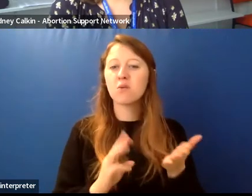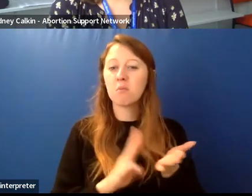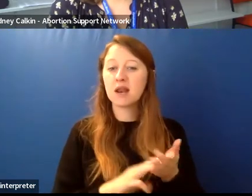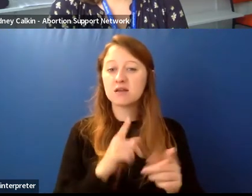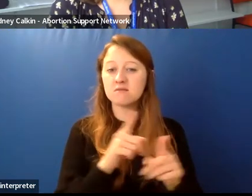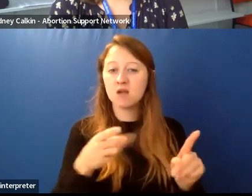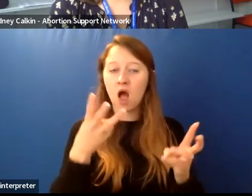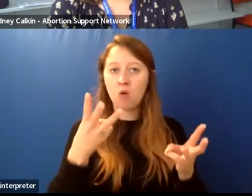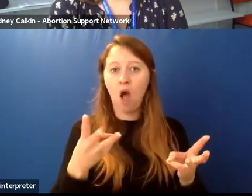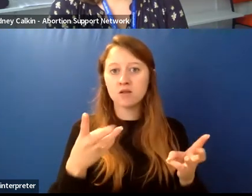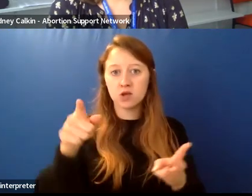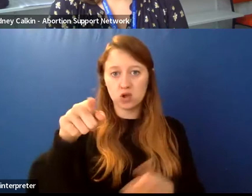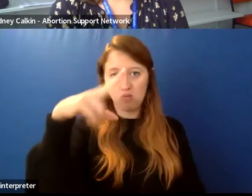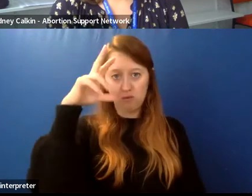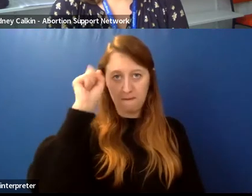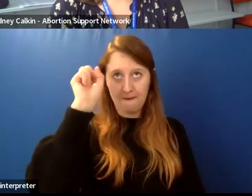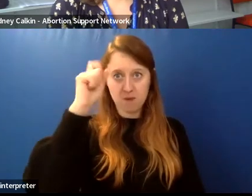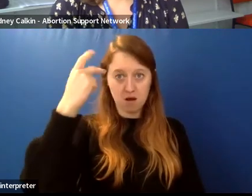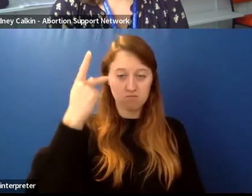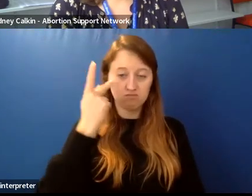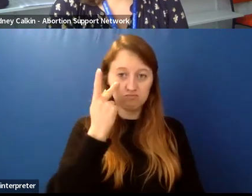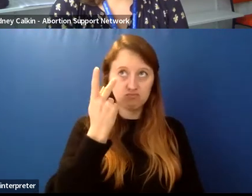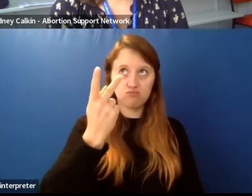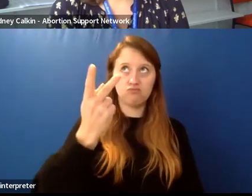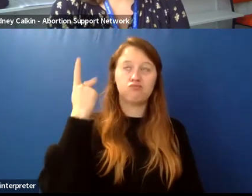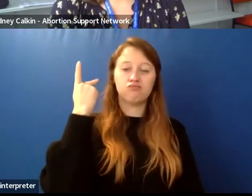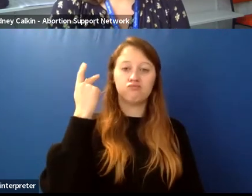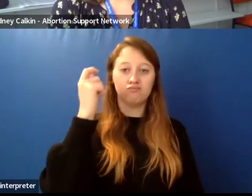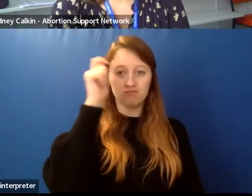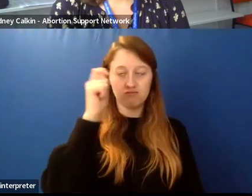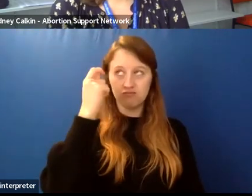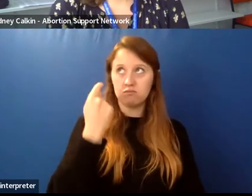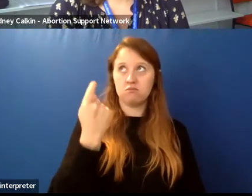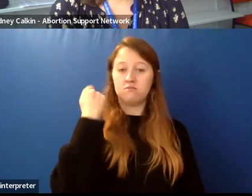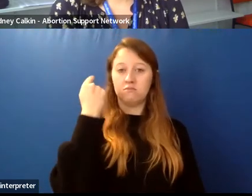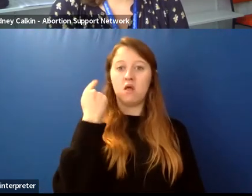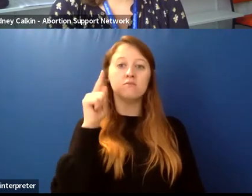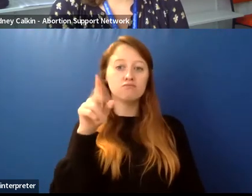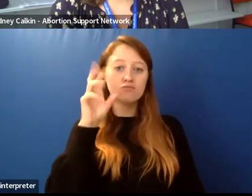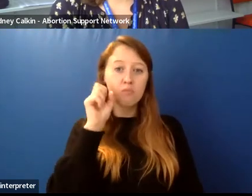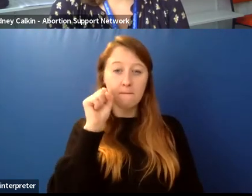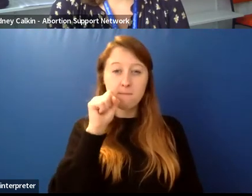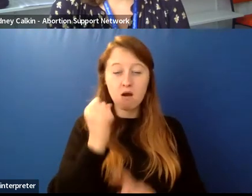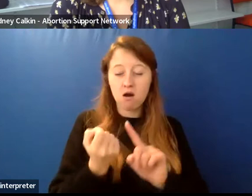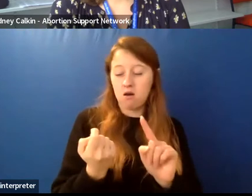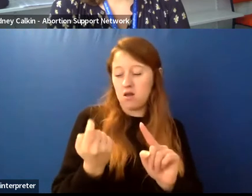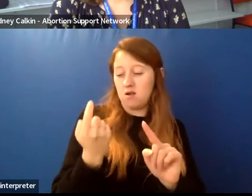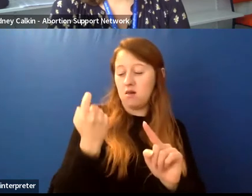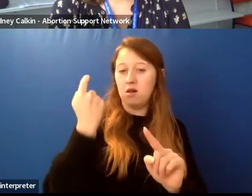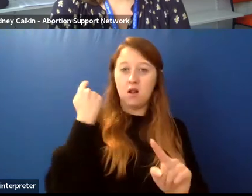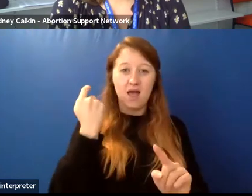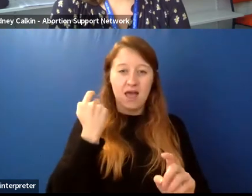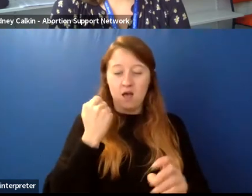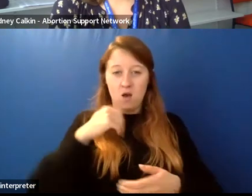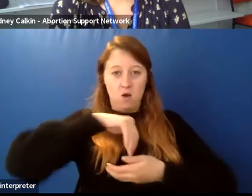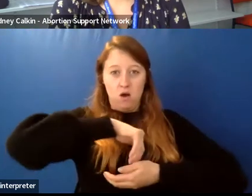cast our minds back to that kind of wonderful energy and the